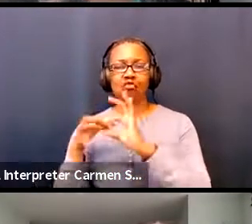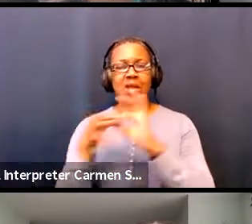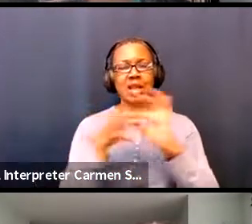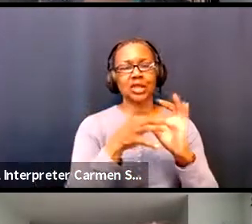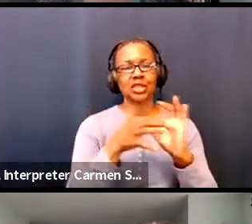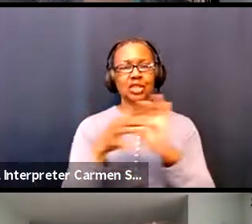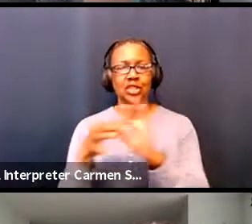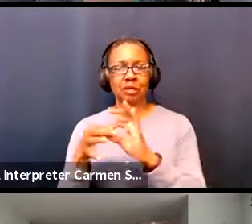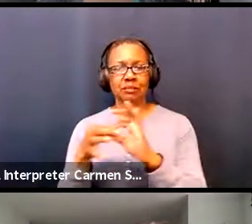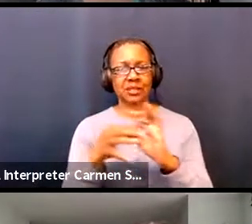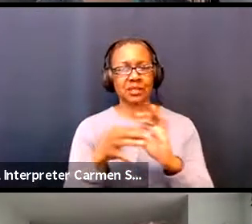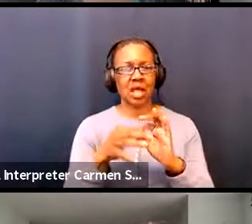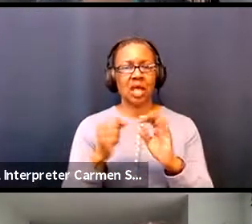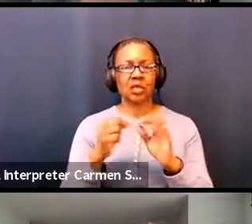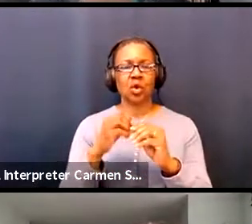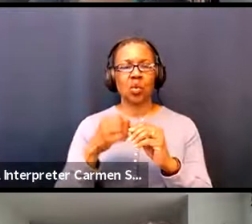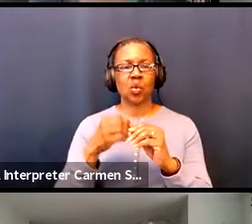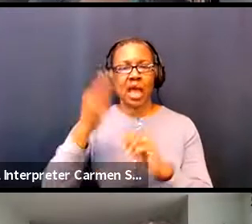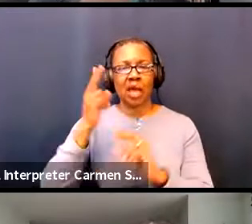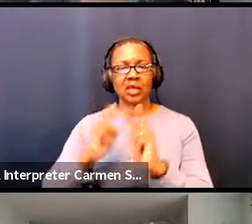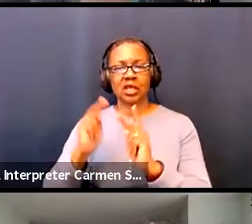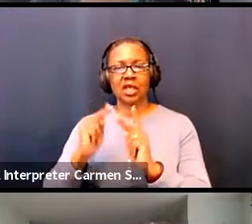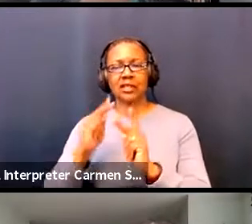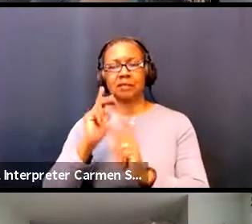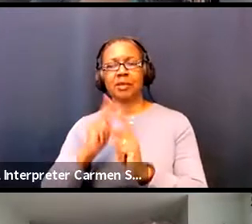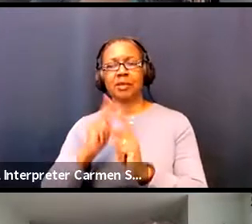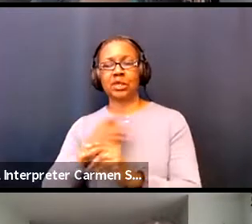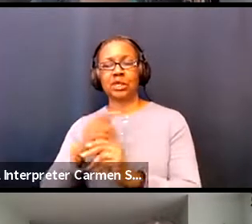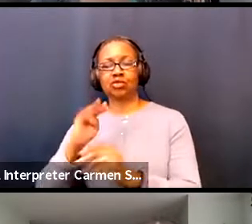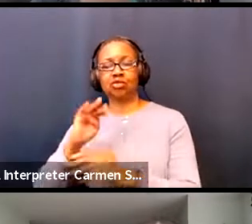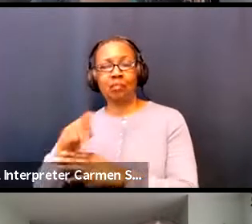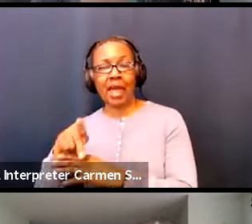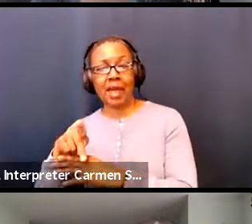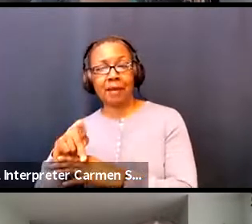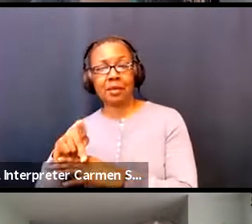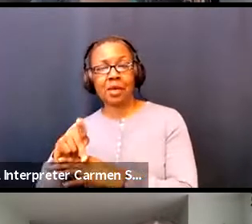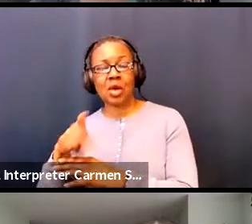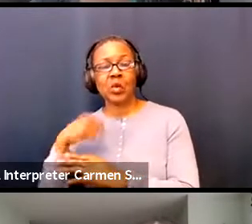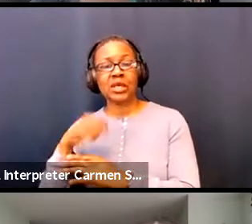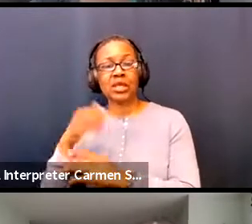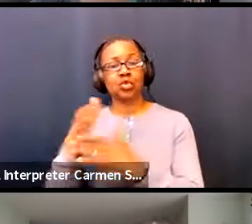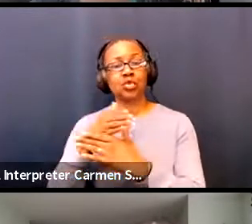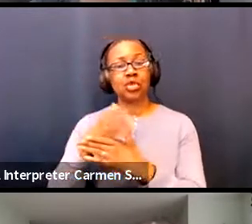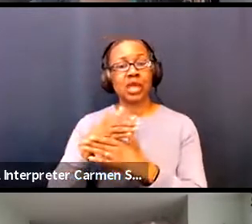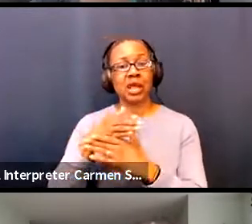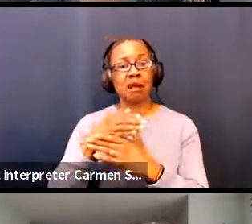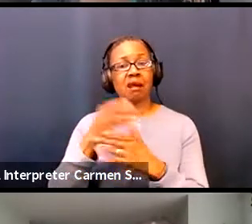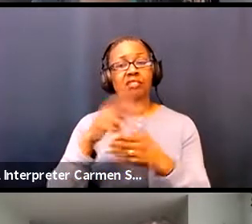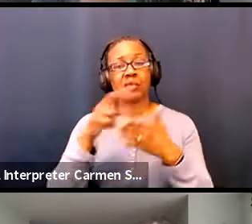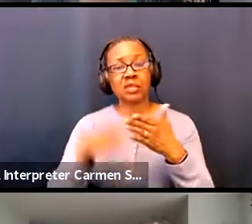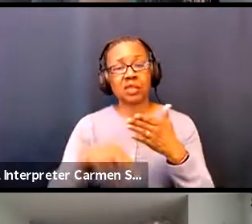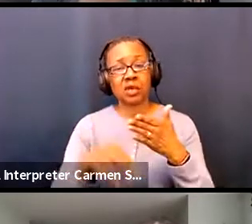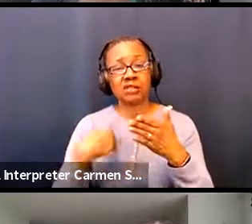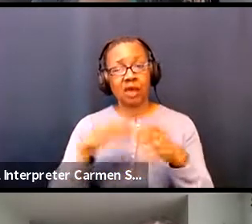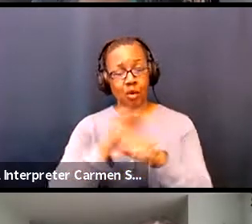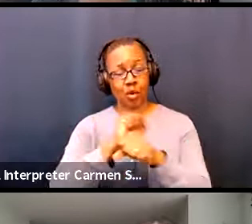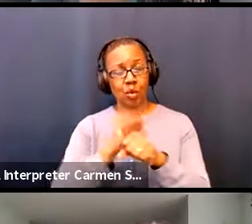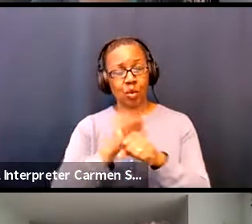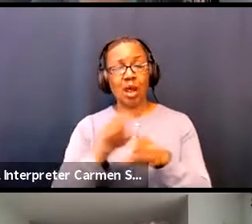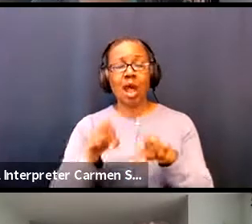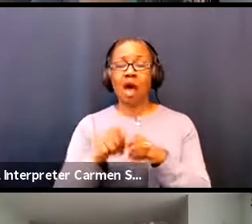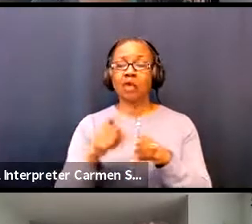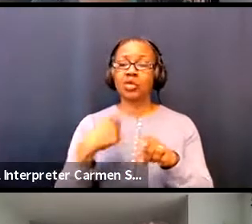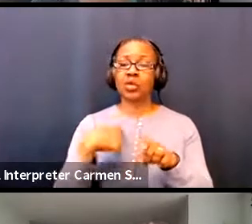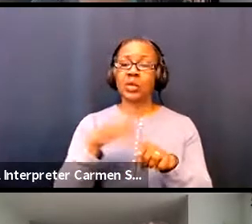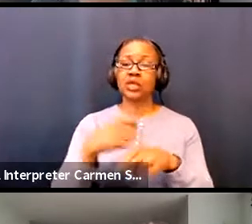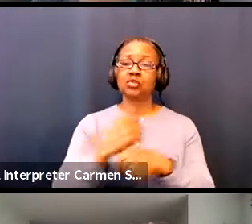higher education are mapping, in my view, I feel not only should we be sharing the products of our work, but we should be making